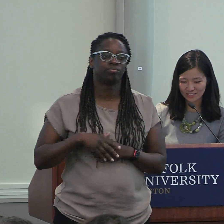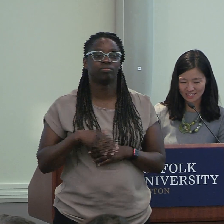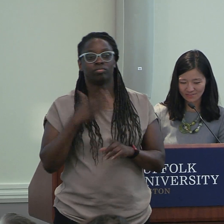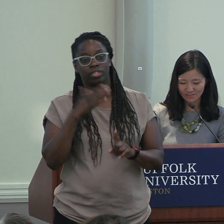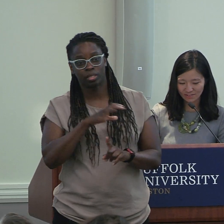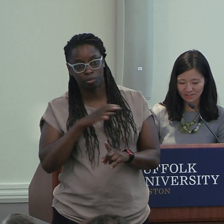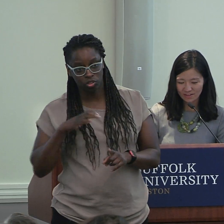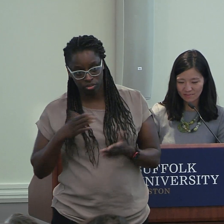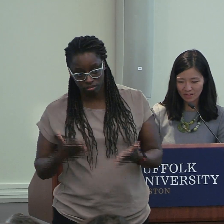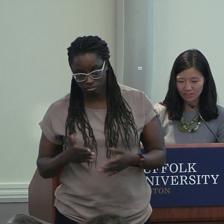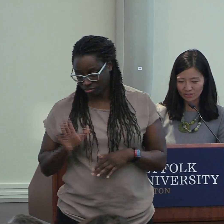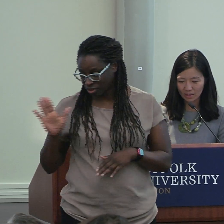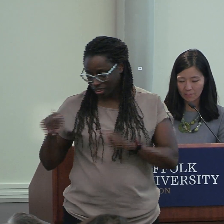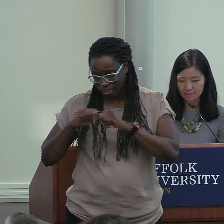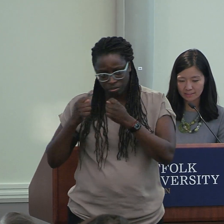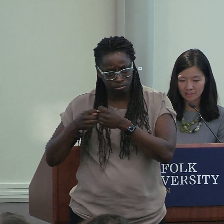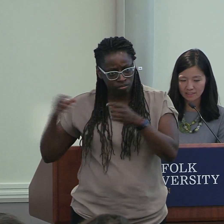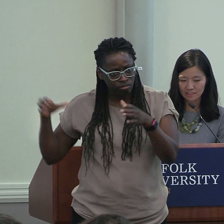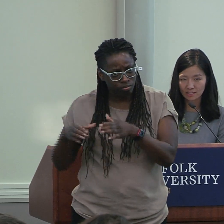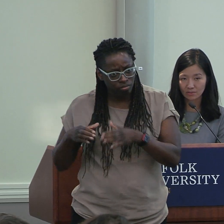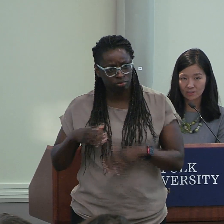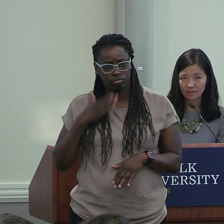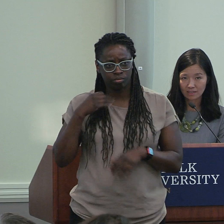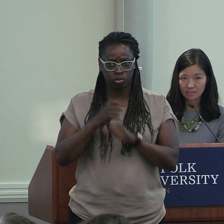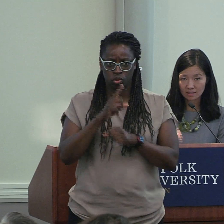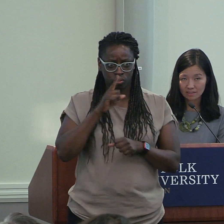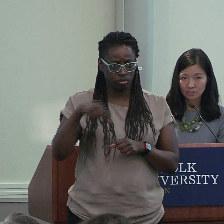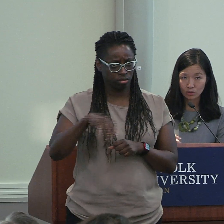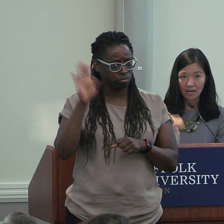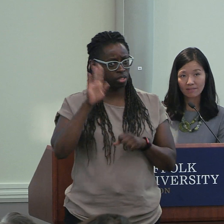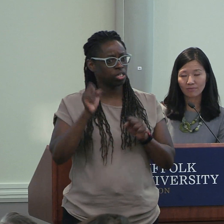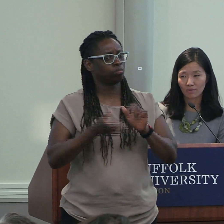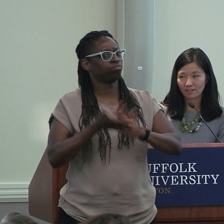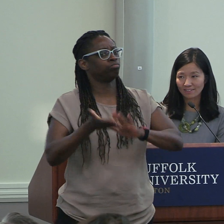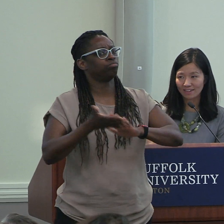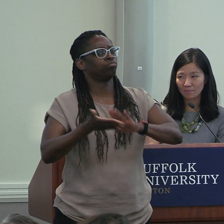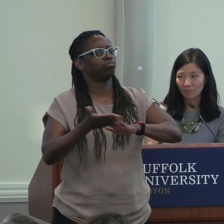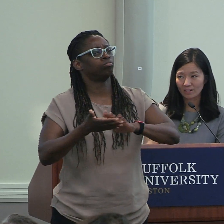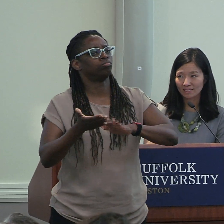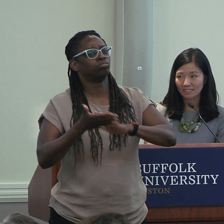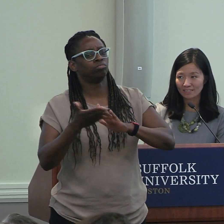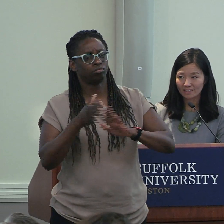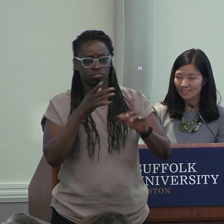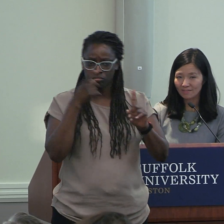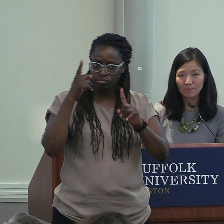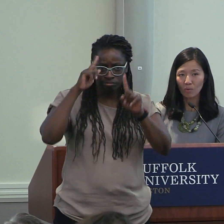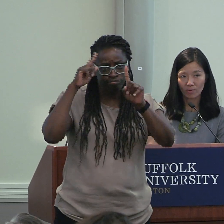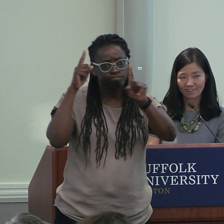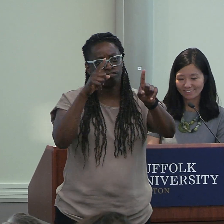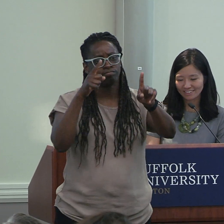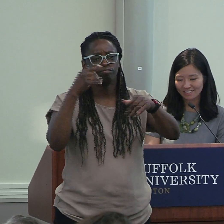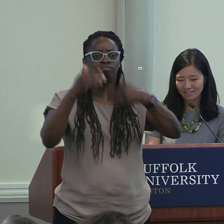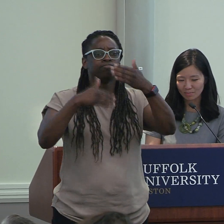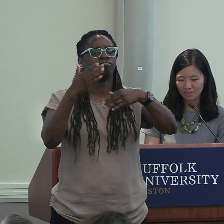Mccosh and her team for making sure that Boston can continue to strive for what is even more accessible, even